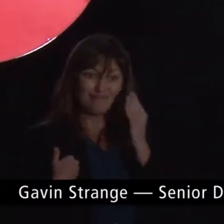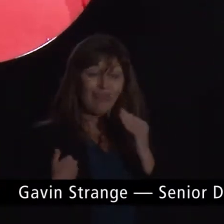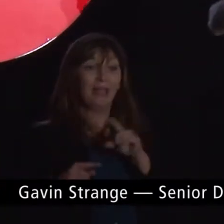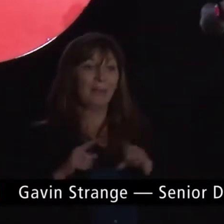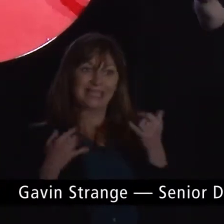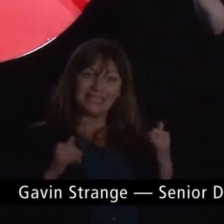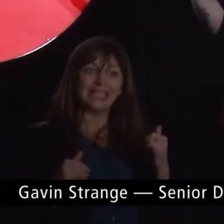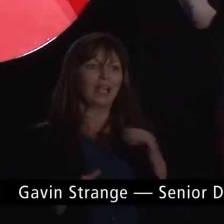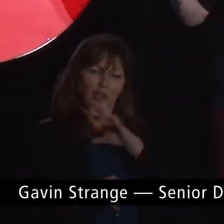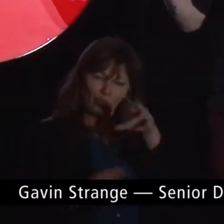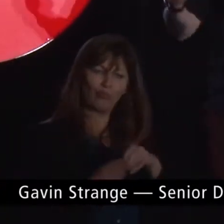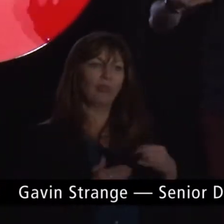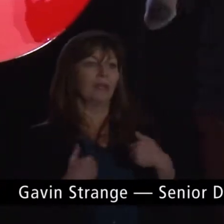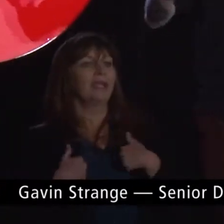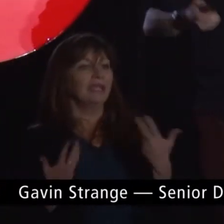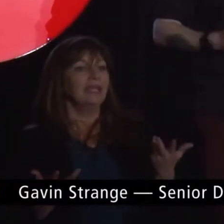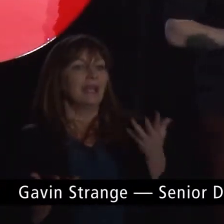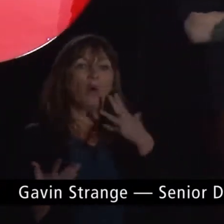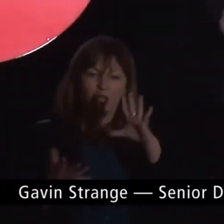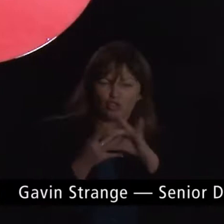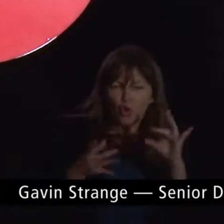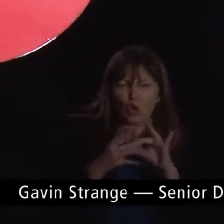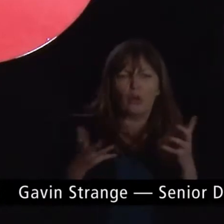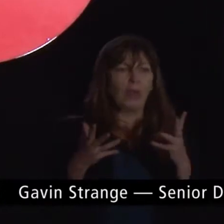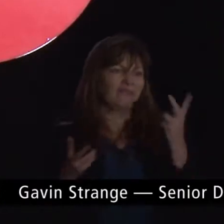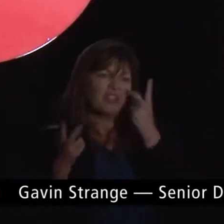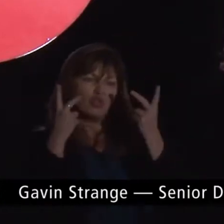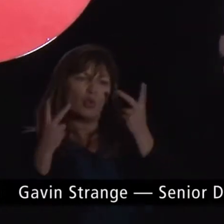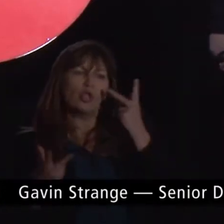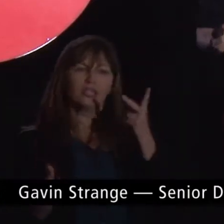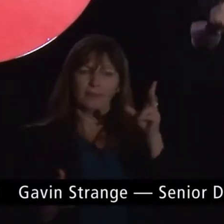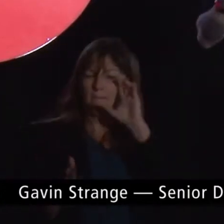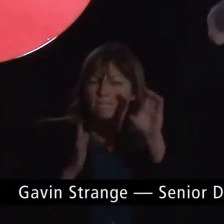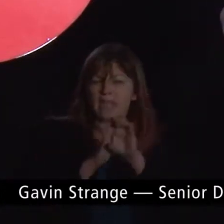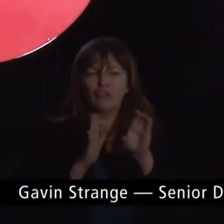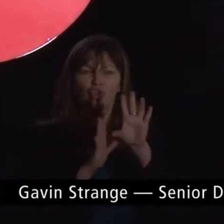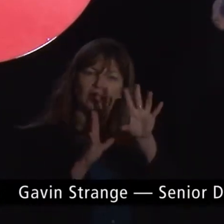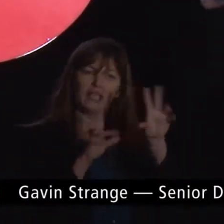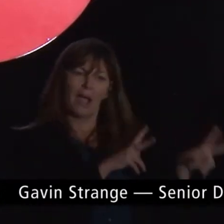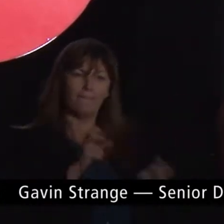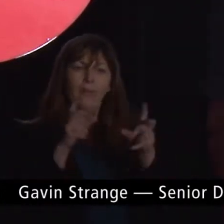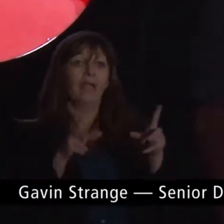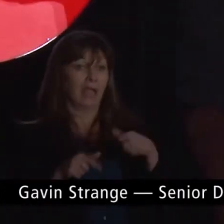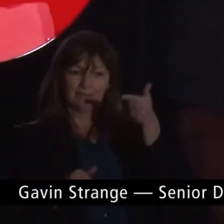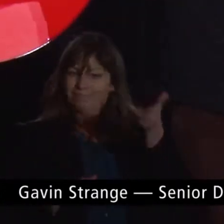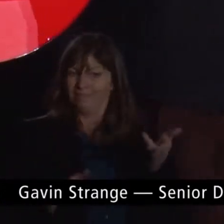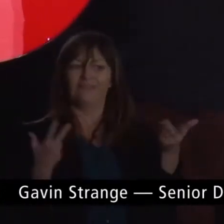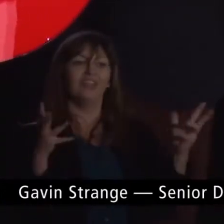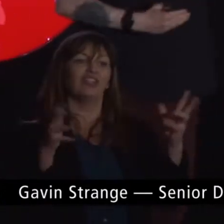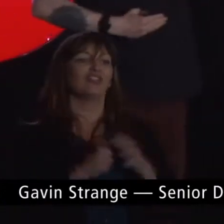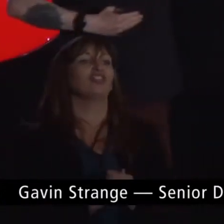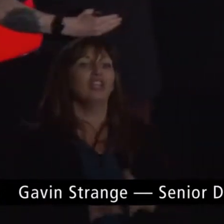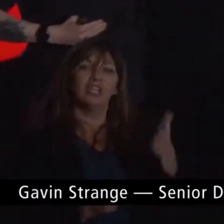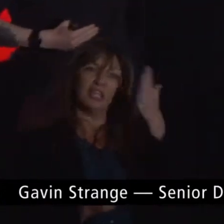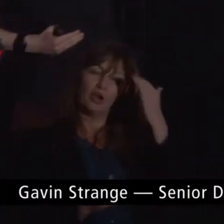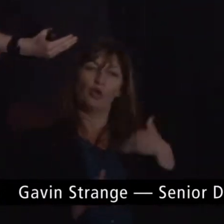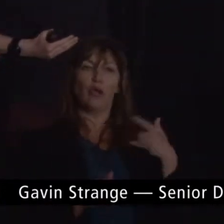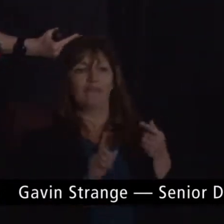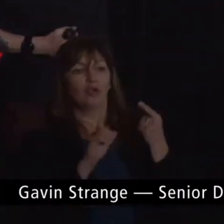same way. It's like, you're still telling a story, and we need some visuals, and there you go. And, oh man, it just, like, one, you know, you've got those goals,